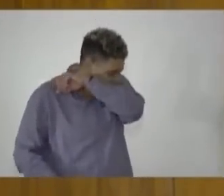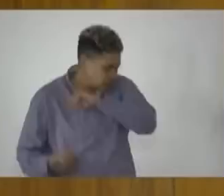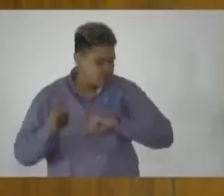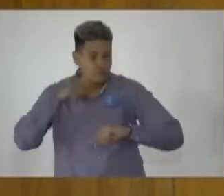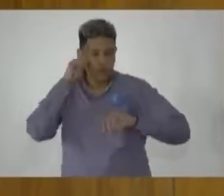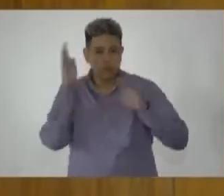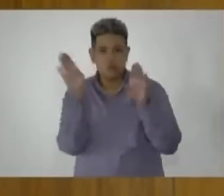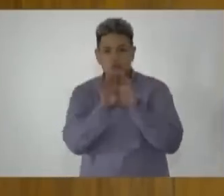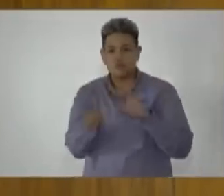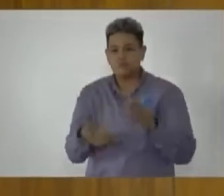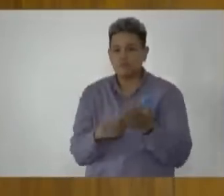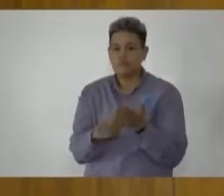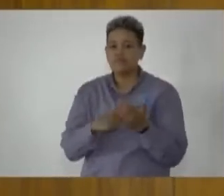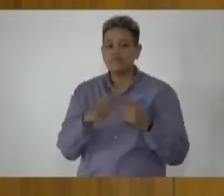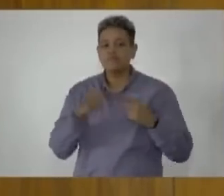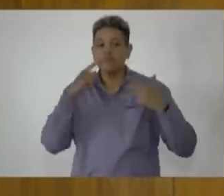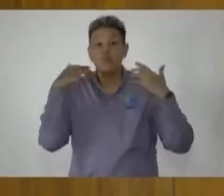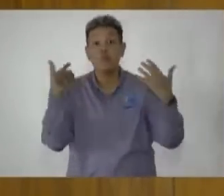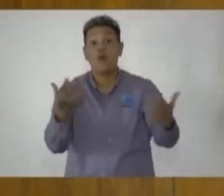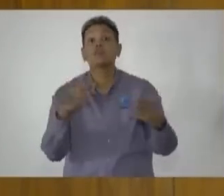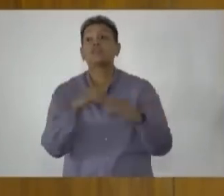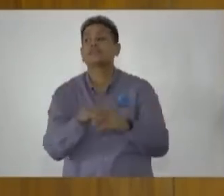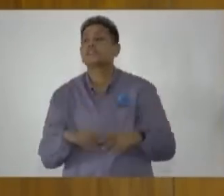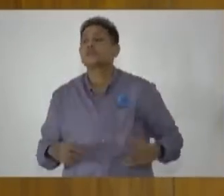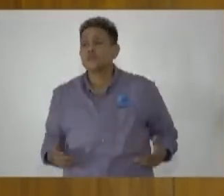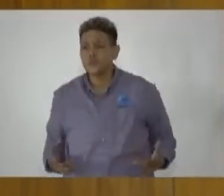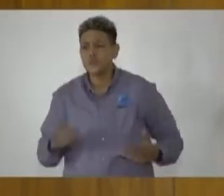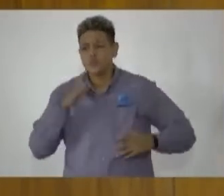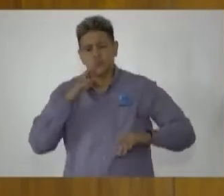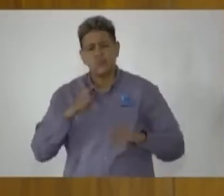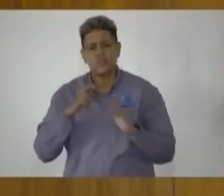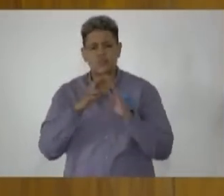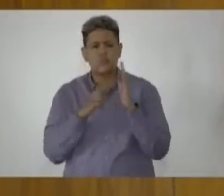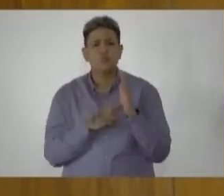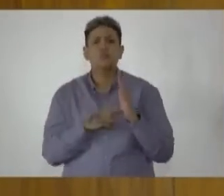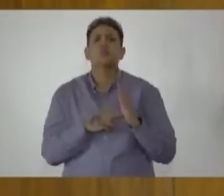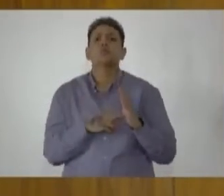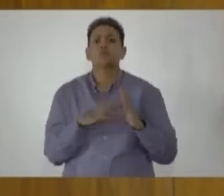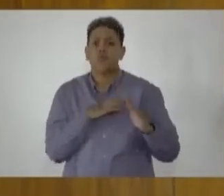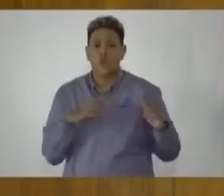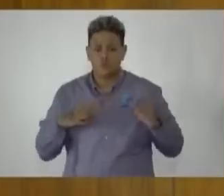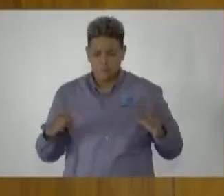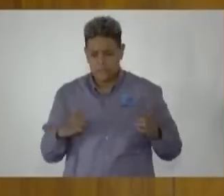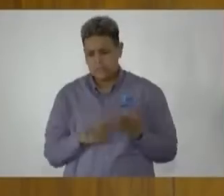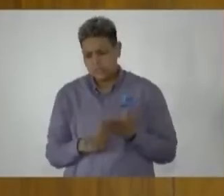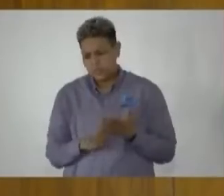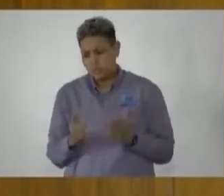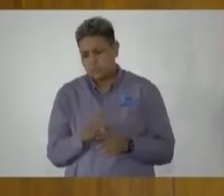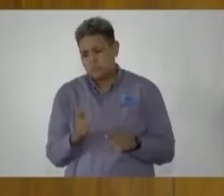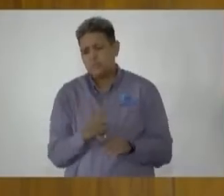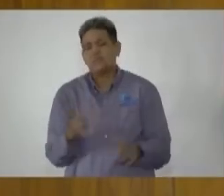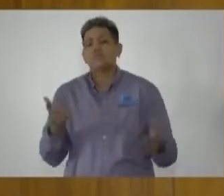closing the debate and moving into the Standing Orders Committee